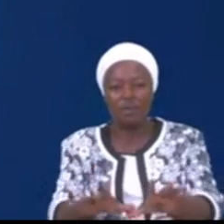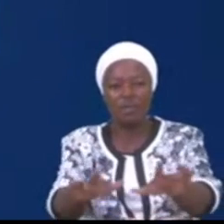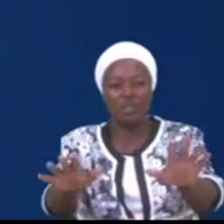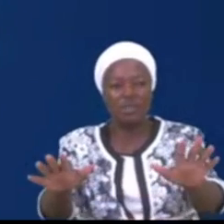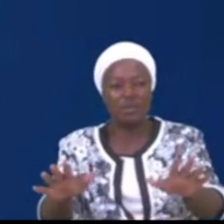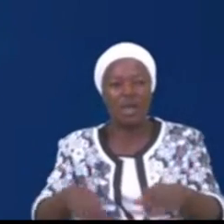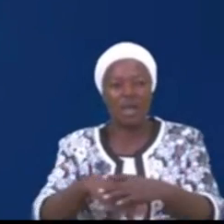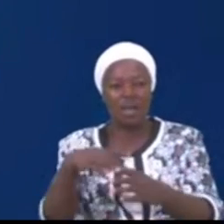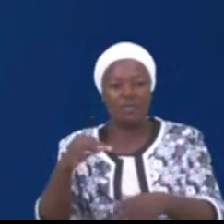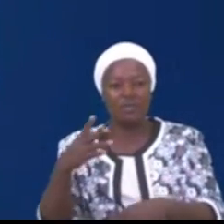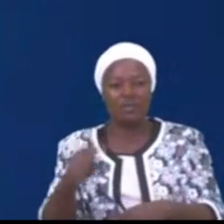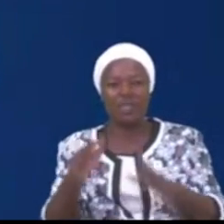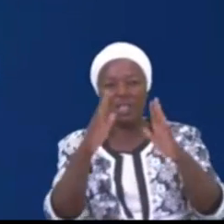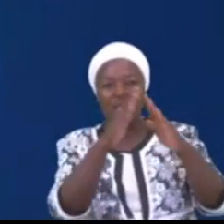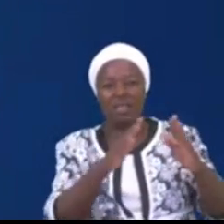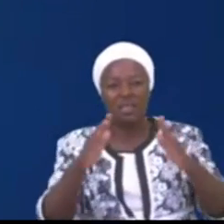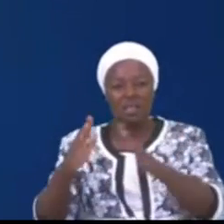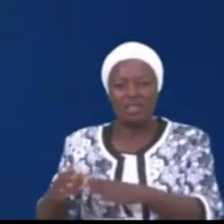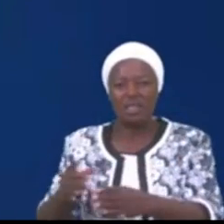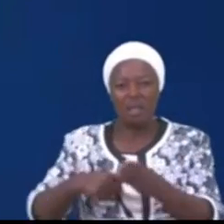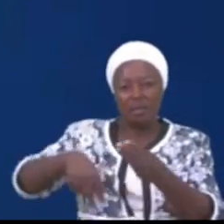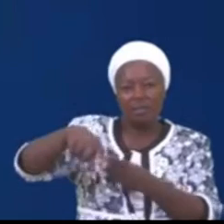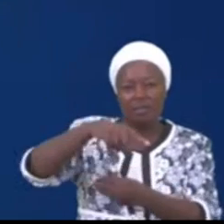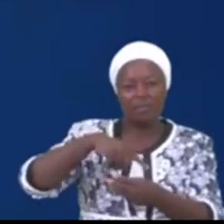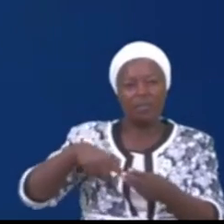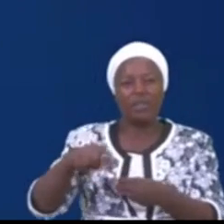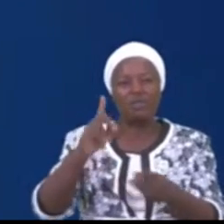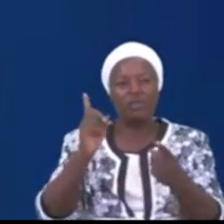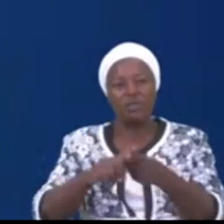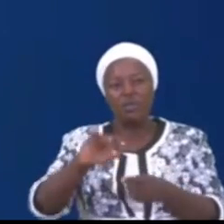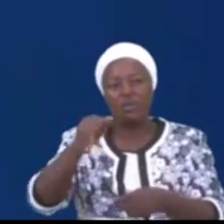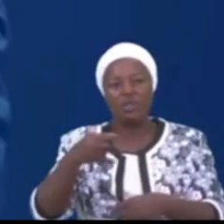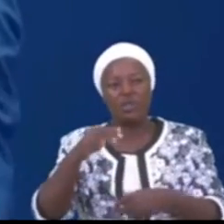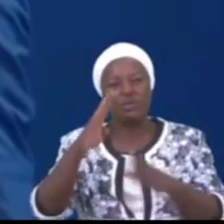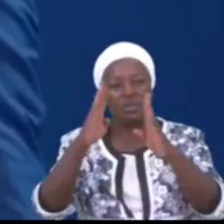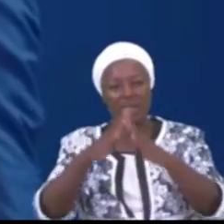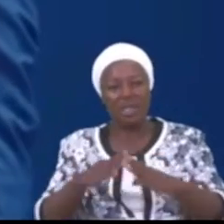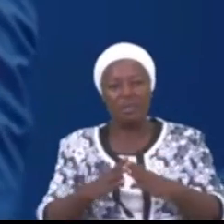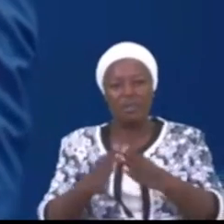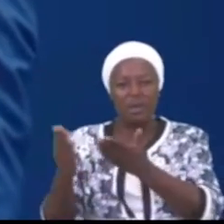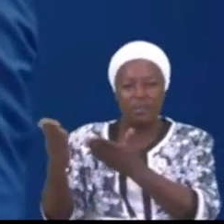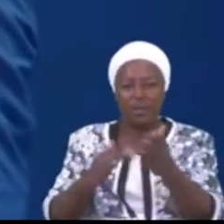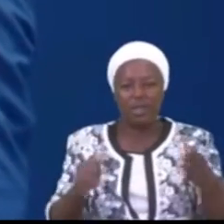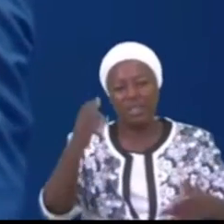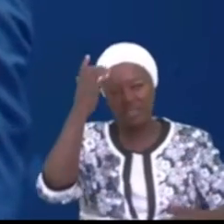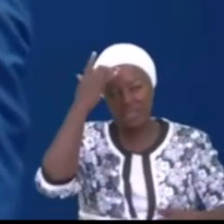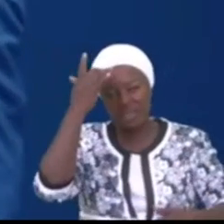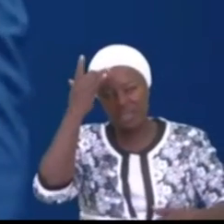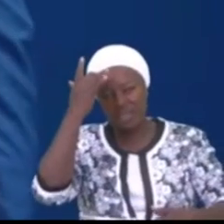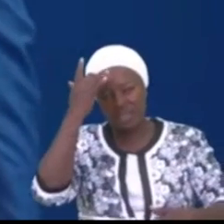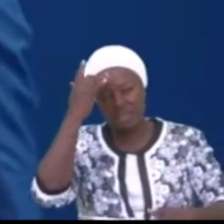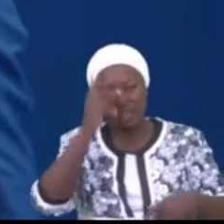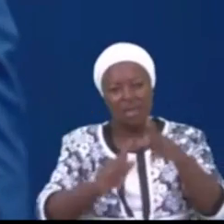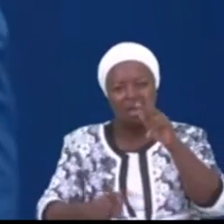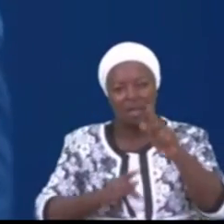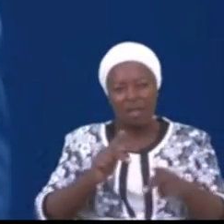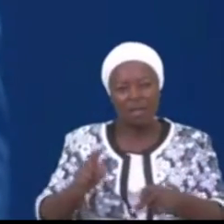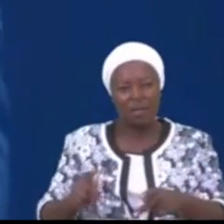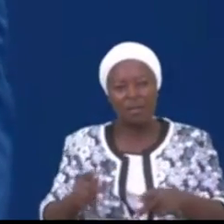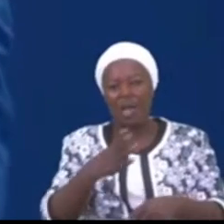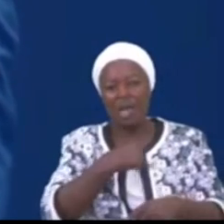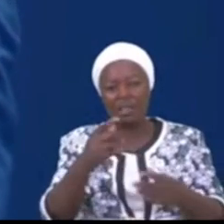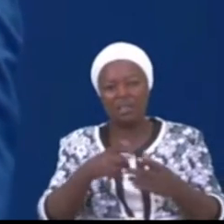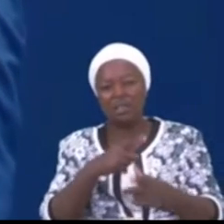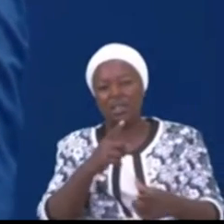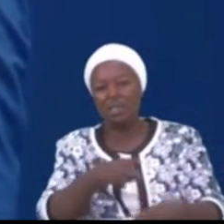the cities round about unto Jerusalem, bringing sick folks and them